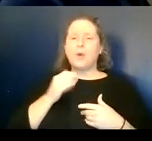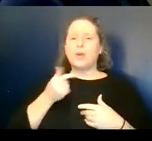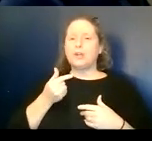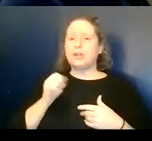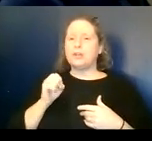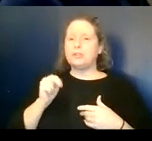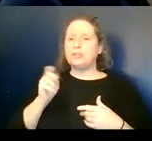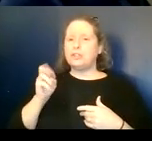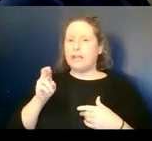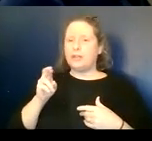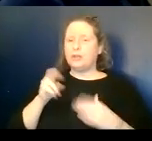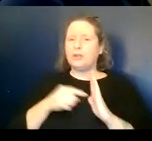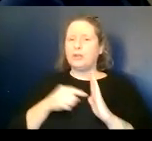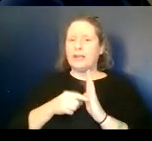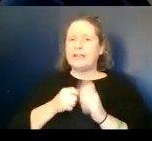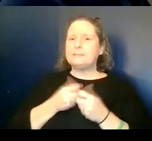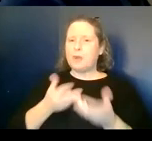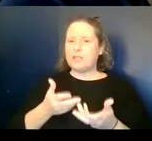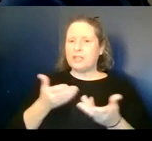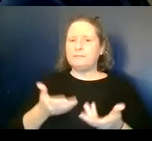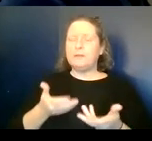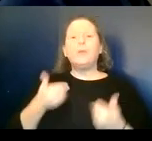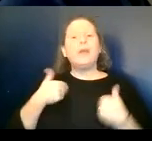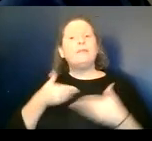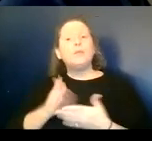right to privacy,